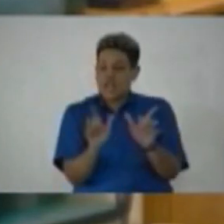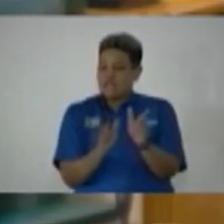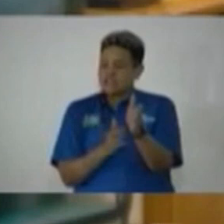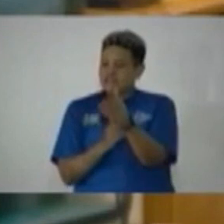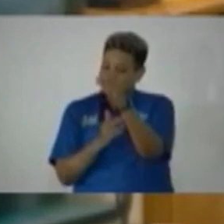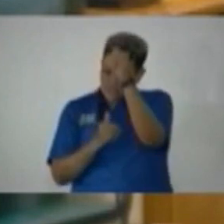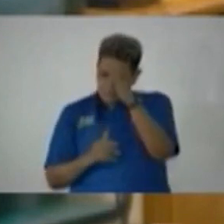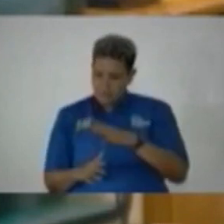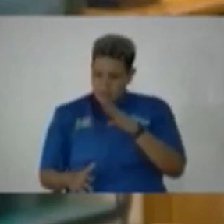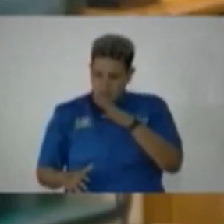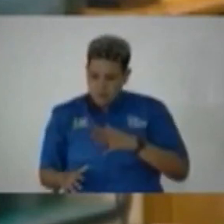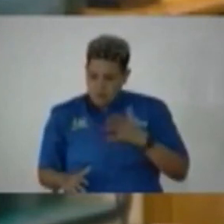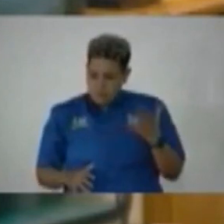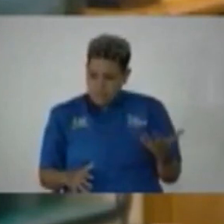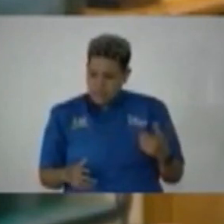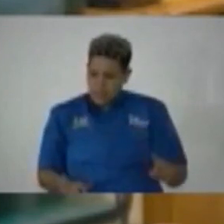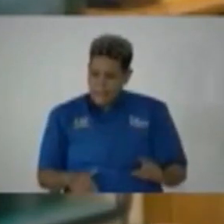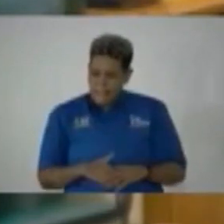fishers